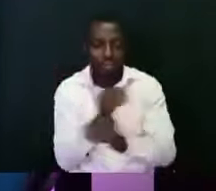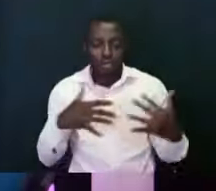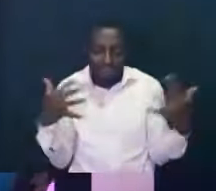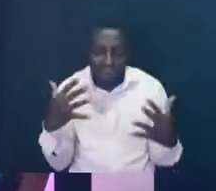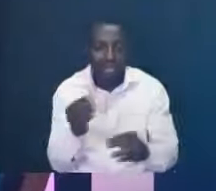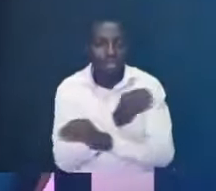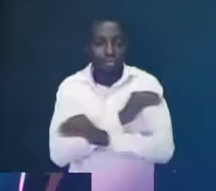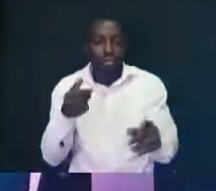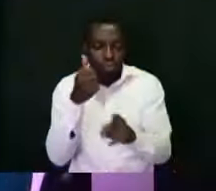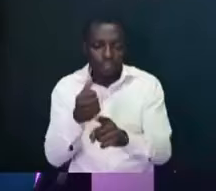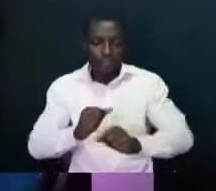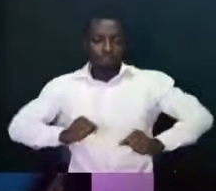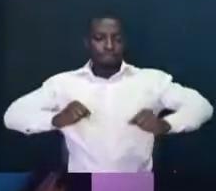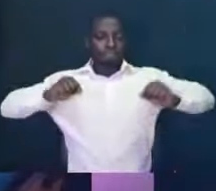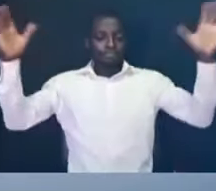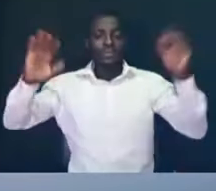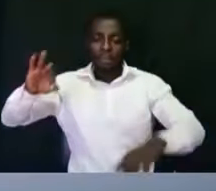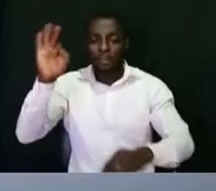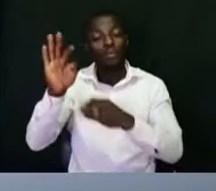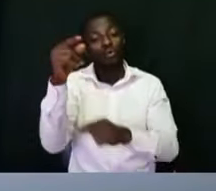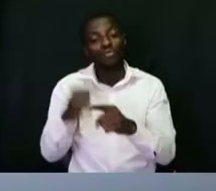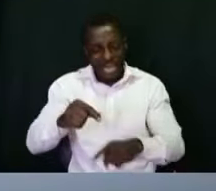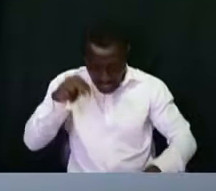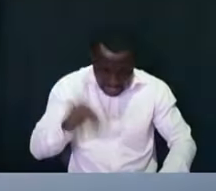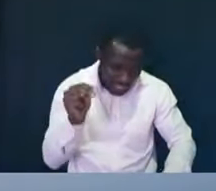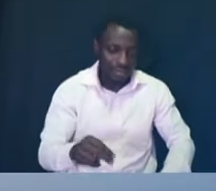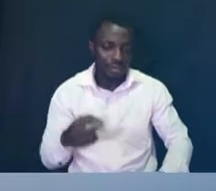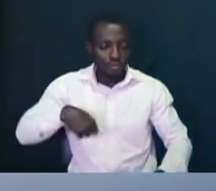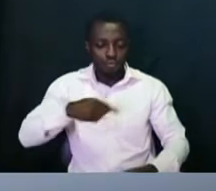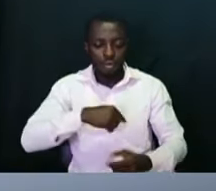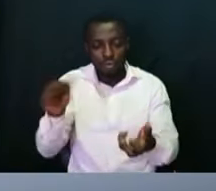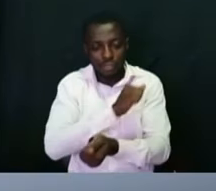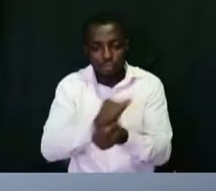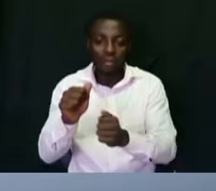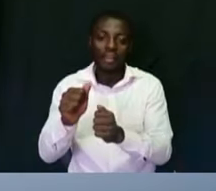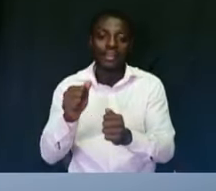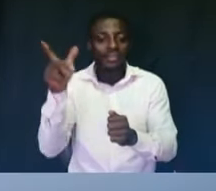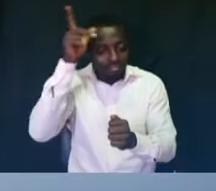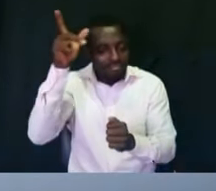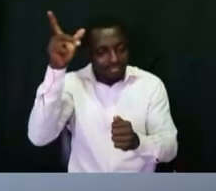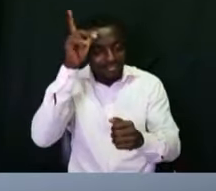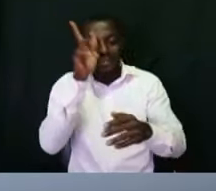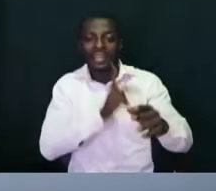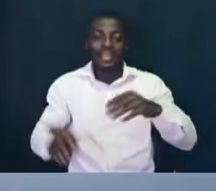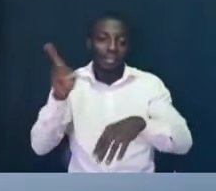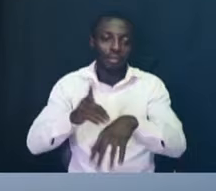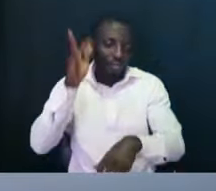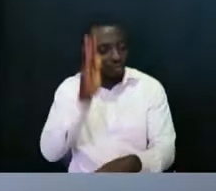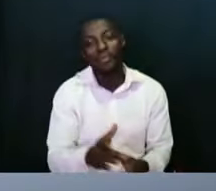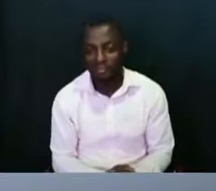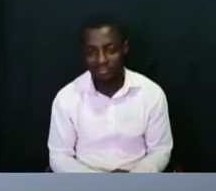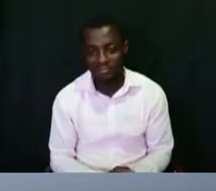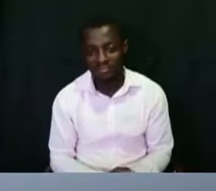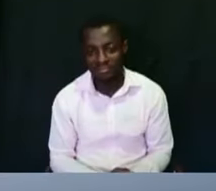shamelessly, selflessly, then we will destroy the kingdom of the enemy. Now let us